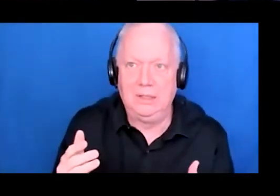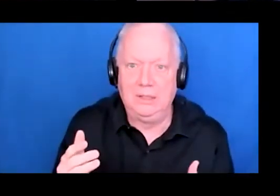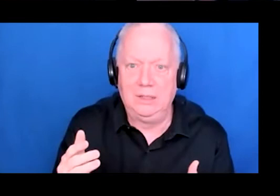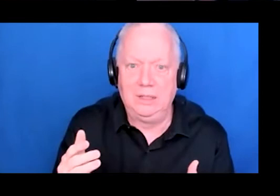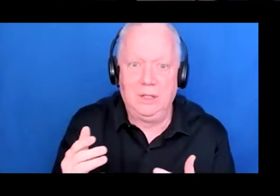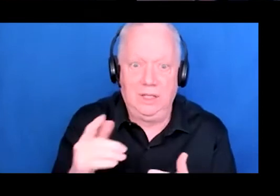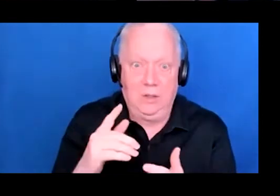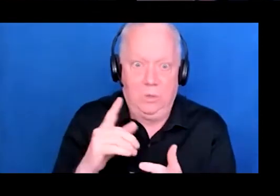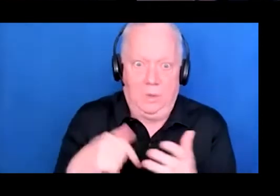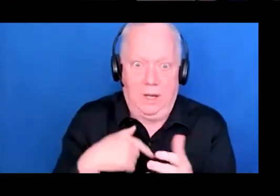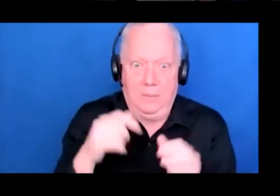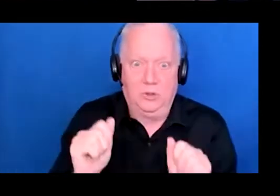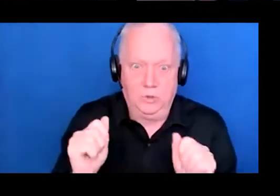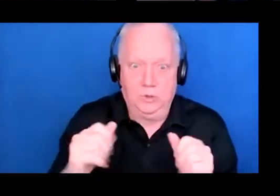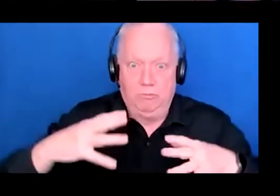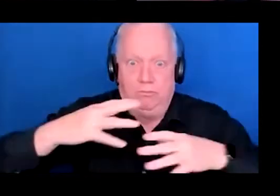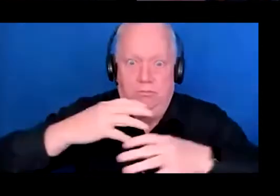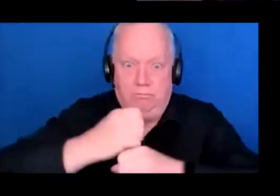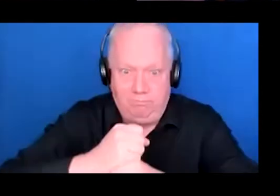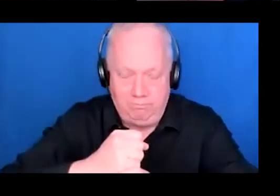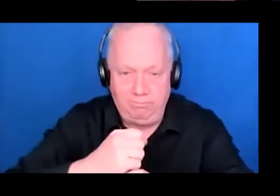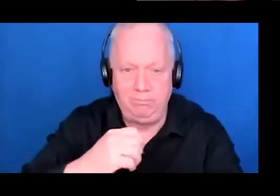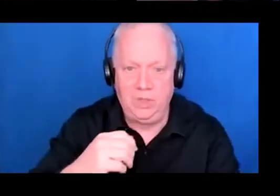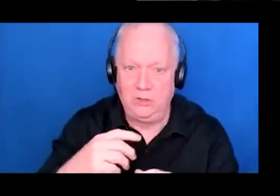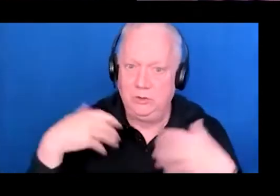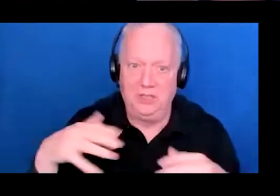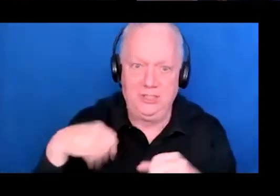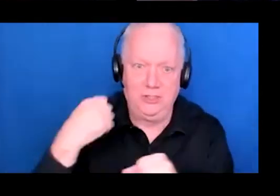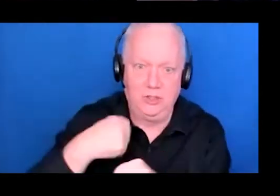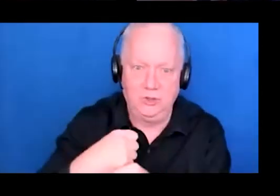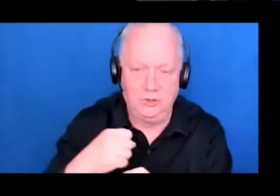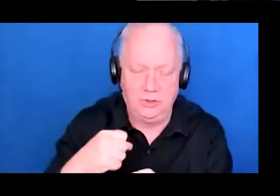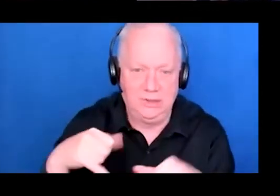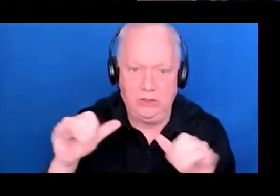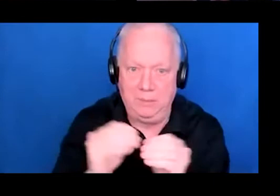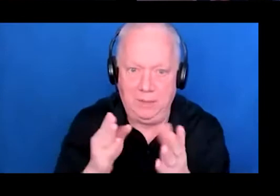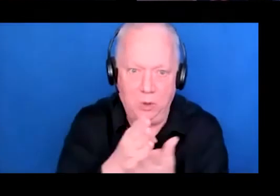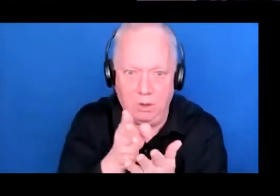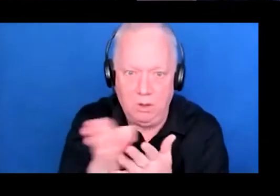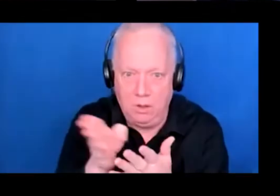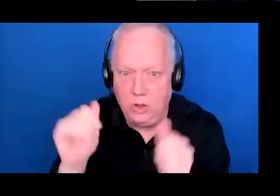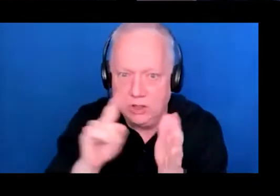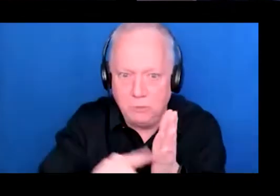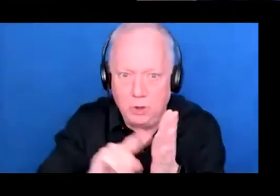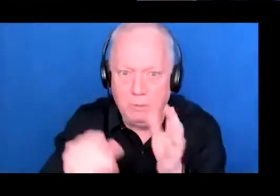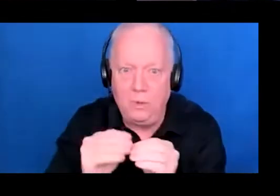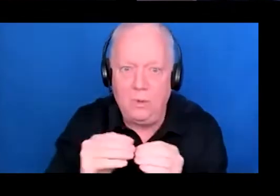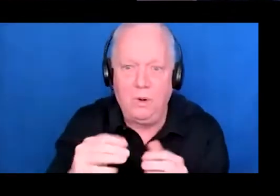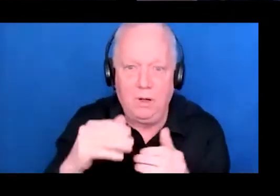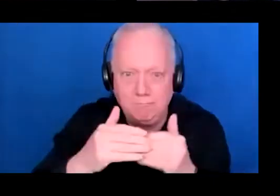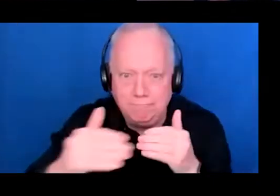and even in what we were able to tell, I mean, that's really condensing so much, and there were still so many more avenues for us to explore.